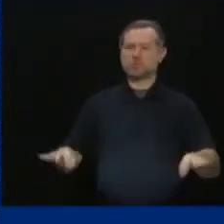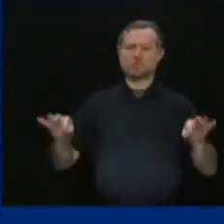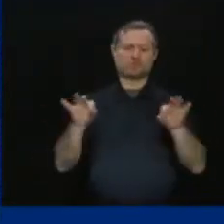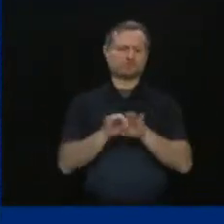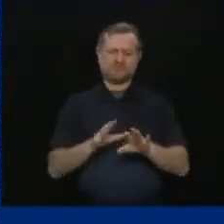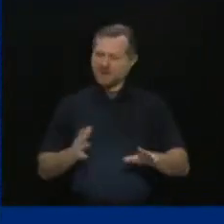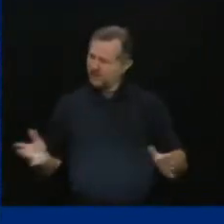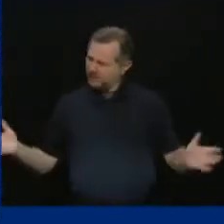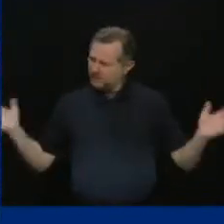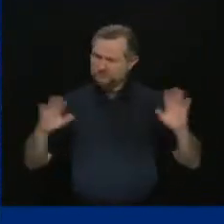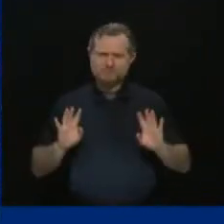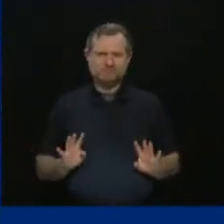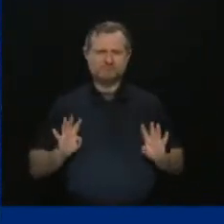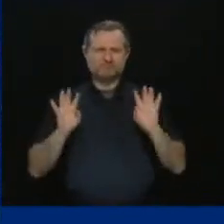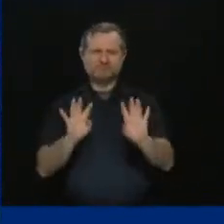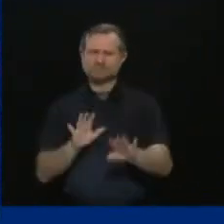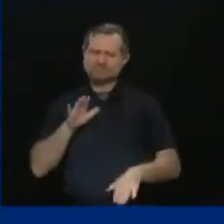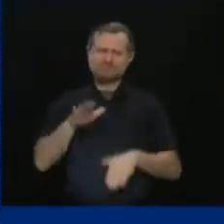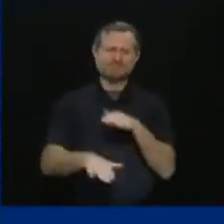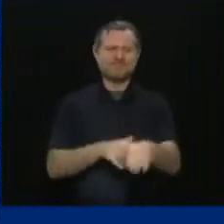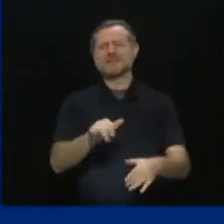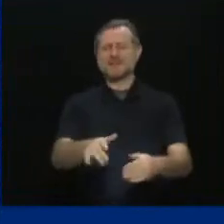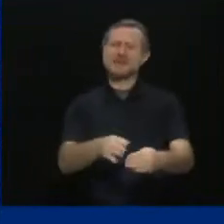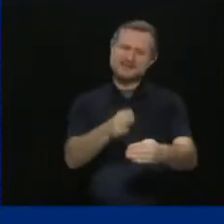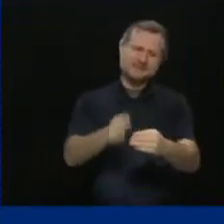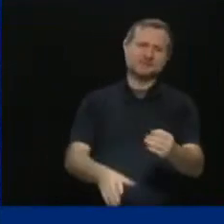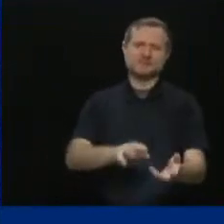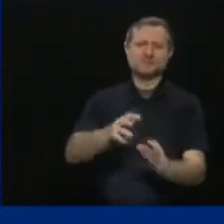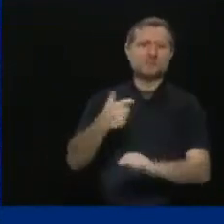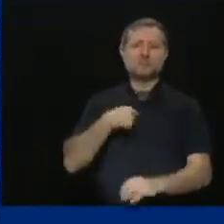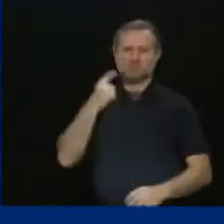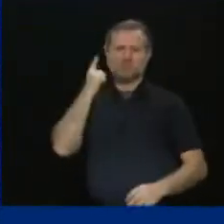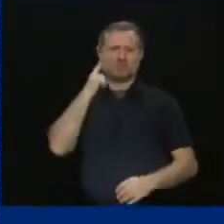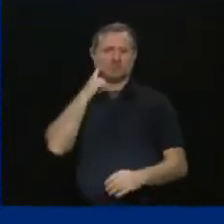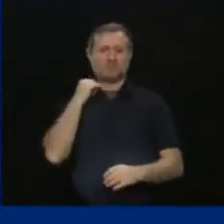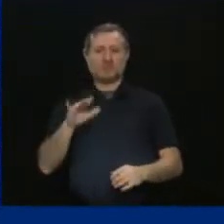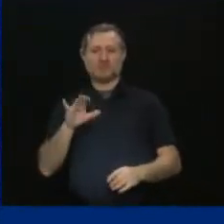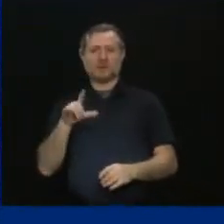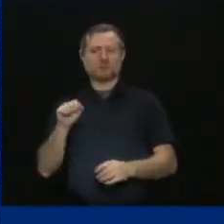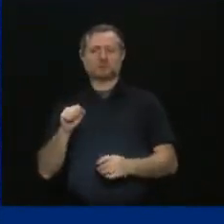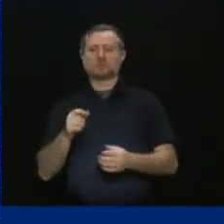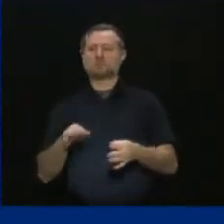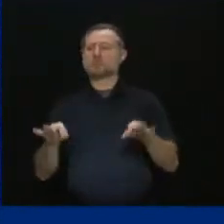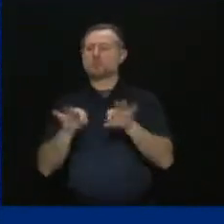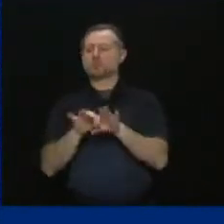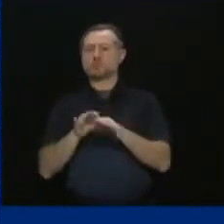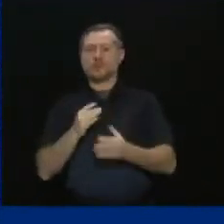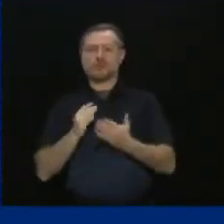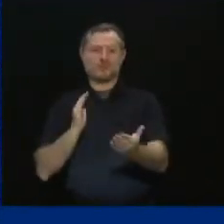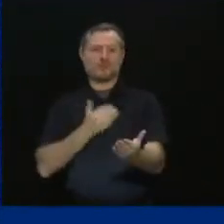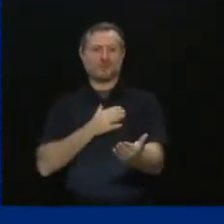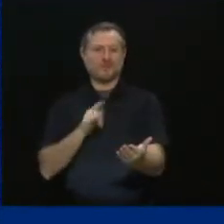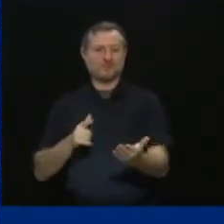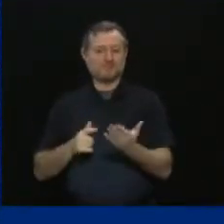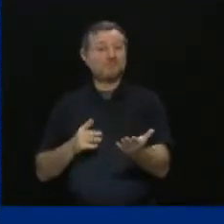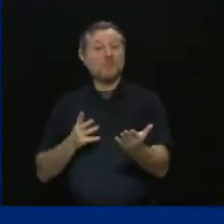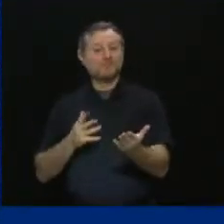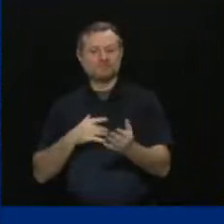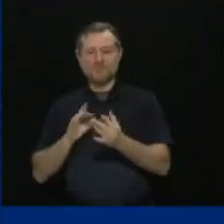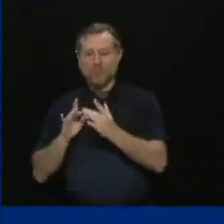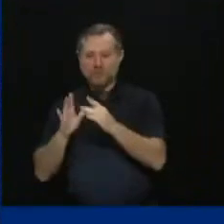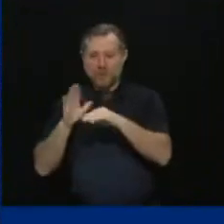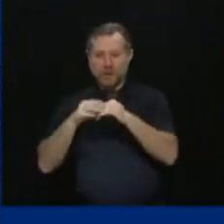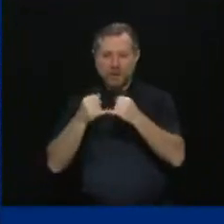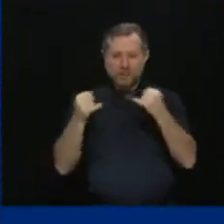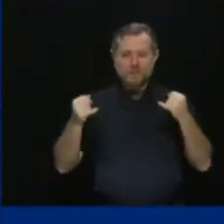crisis. And among the important bills you heard was our bill, which will create the online directory so people know where to